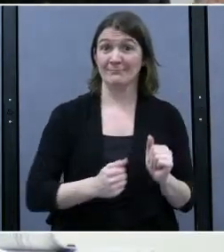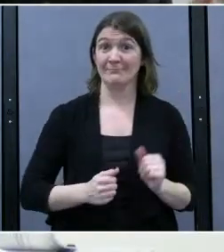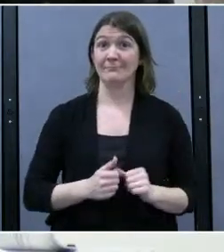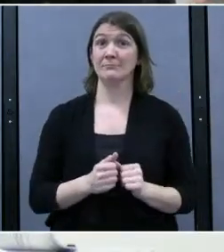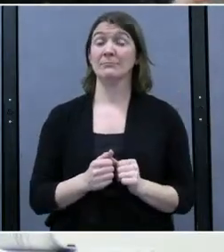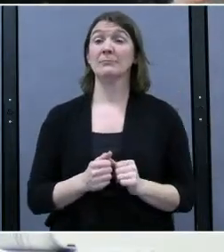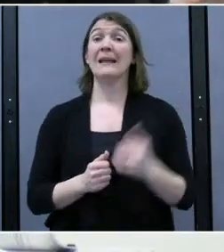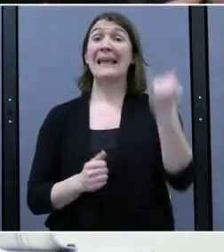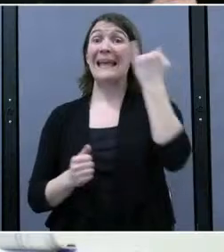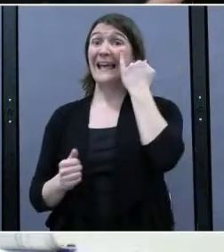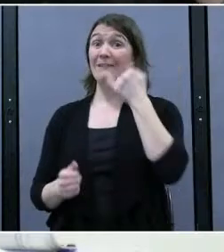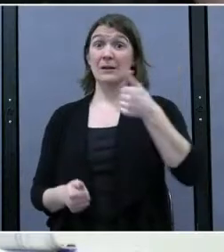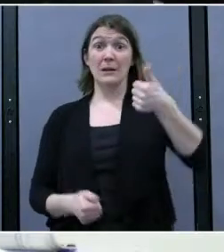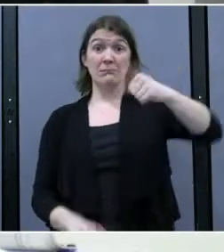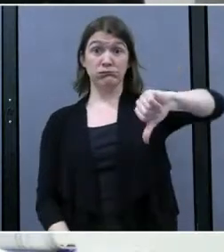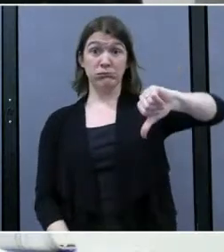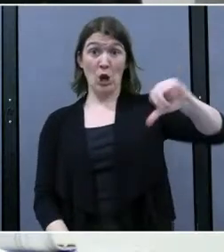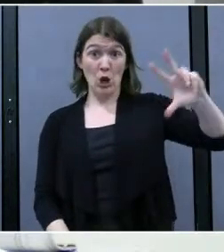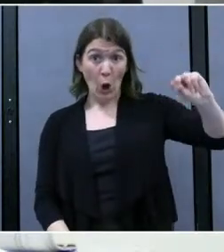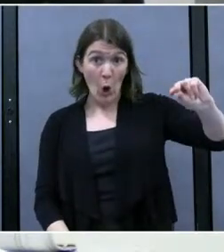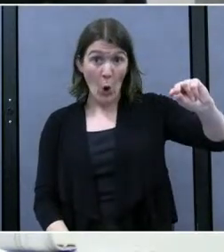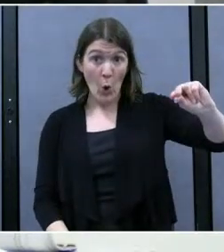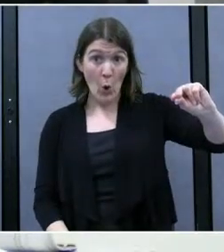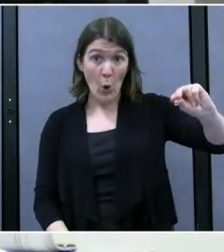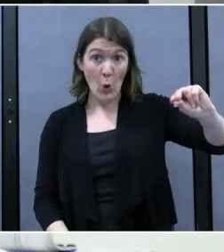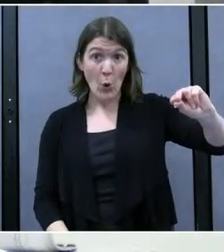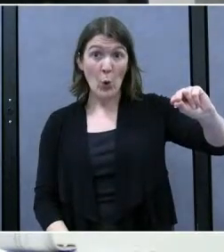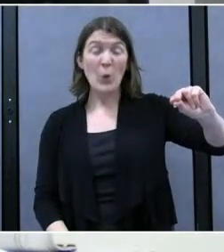A no vote, it says would in